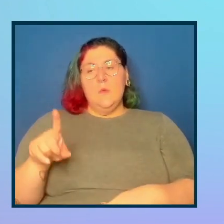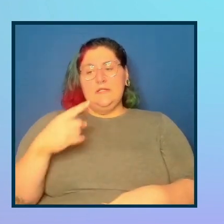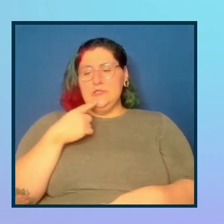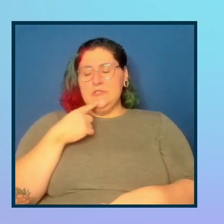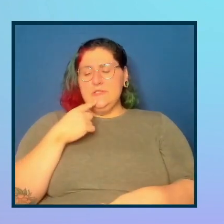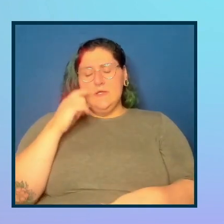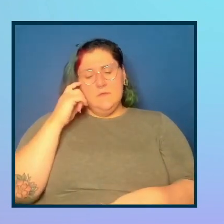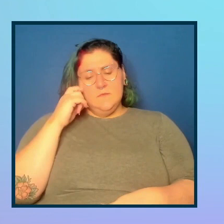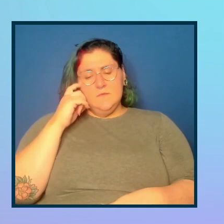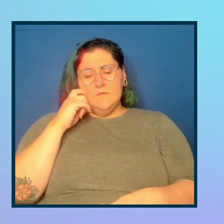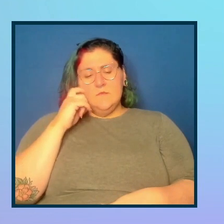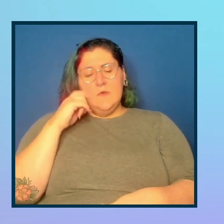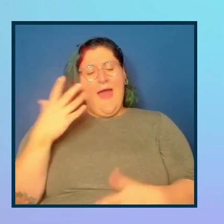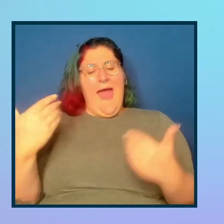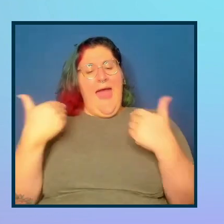for